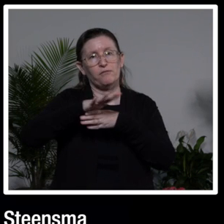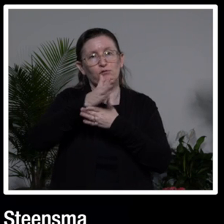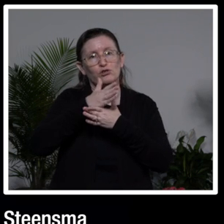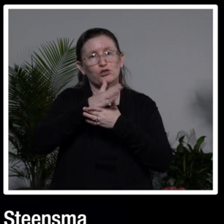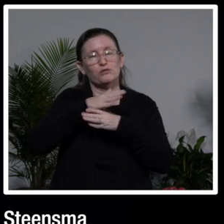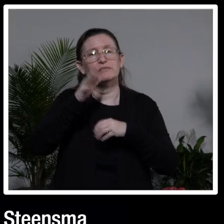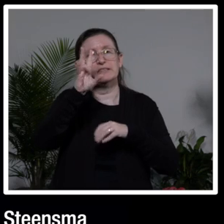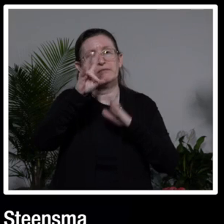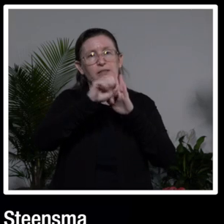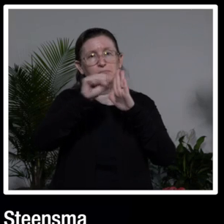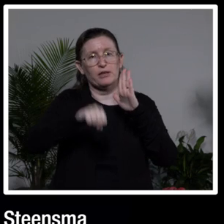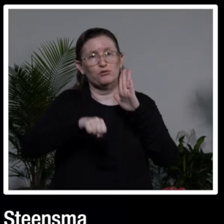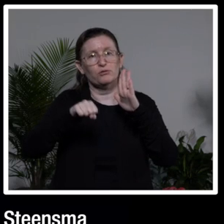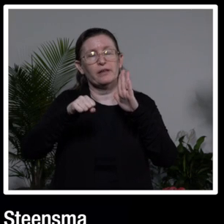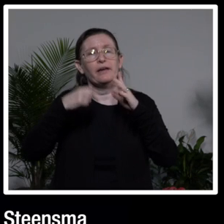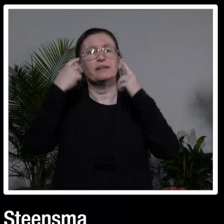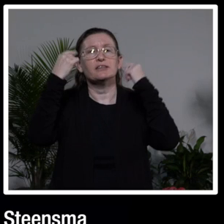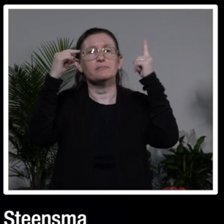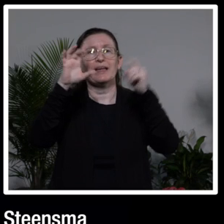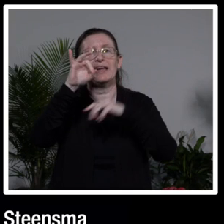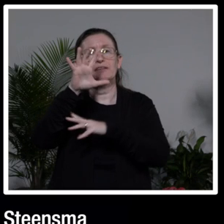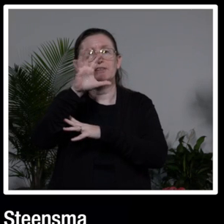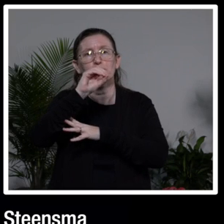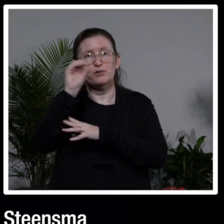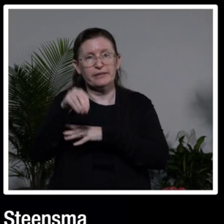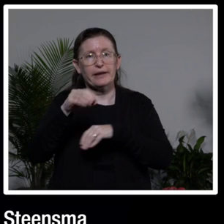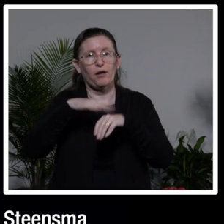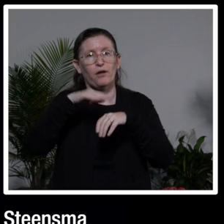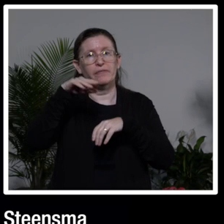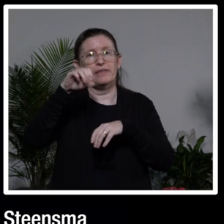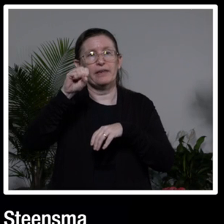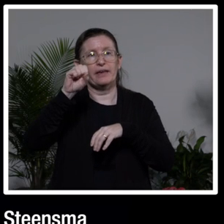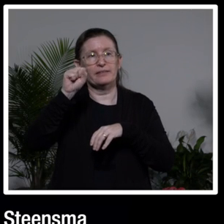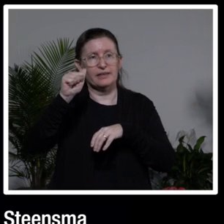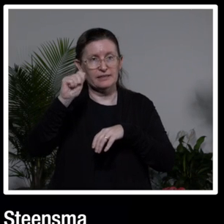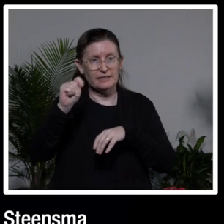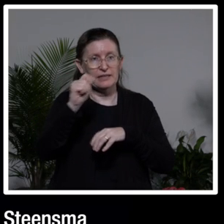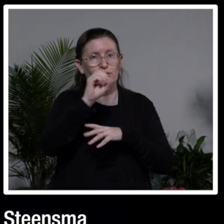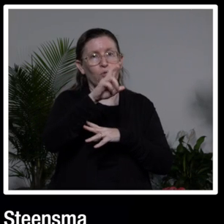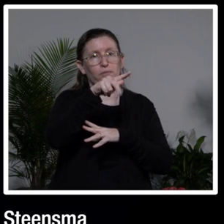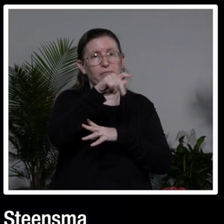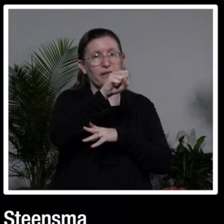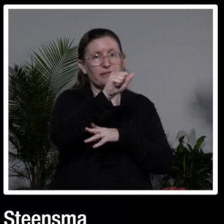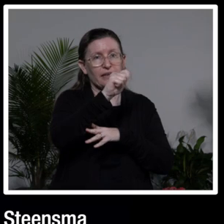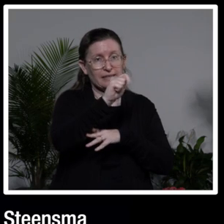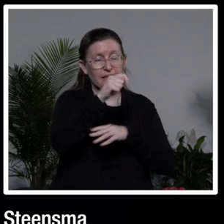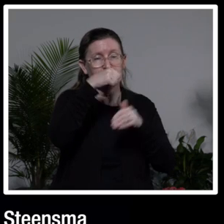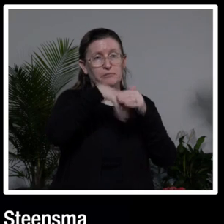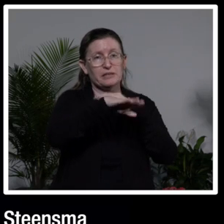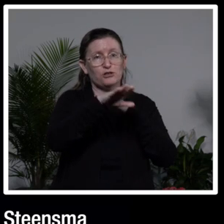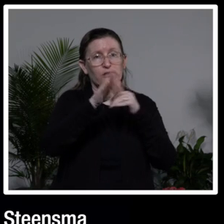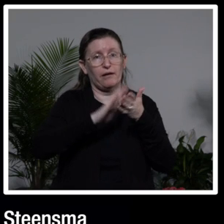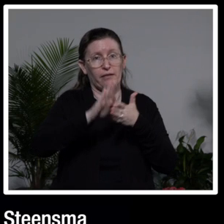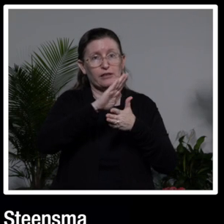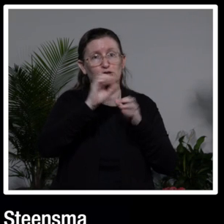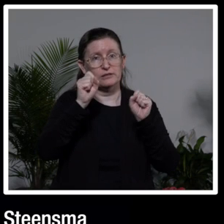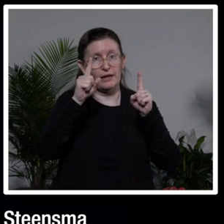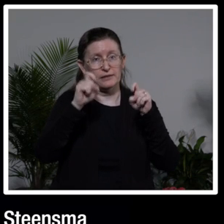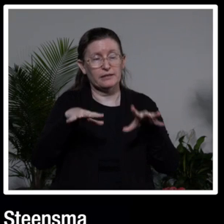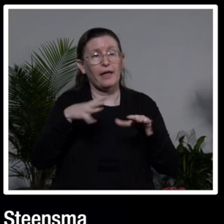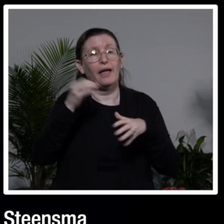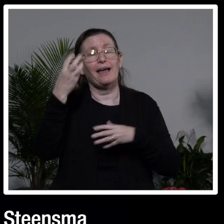7 semesters, achievement at the 85th percentile on the SAT or the ACT college admissions test, and